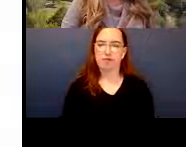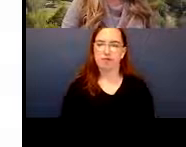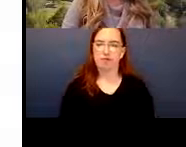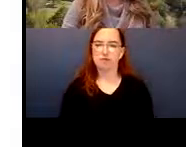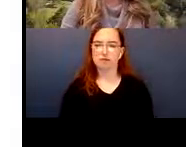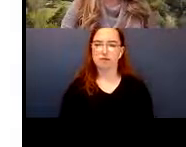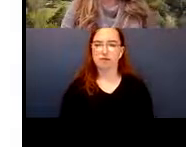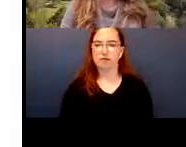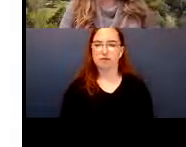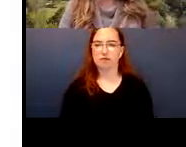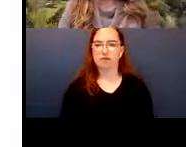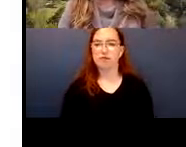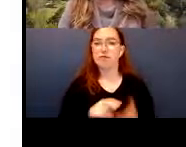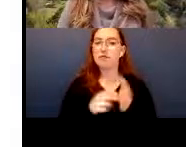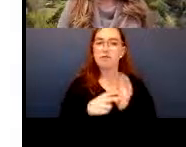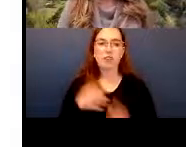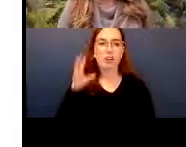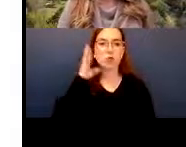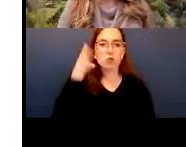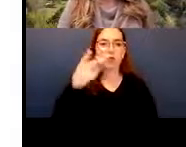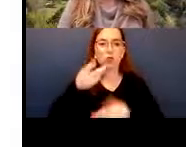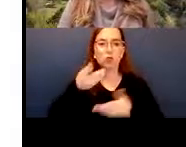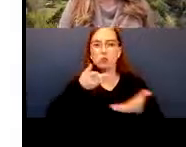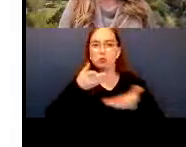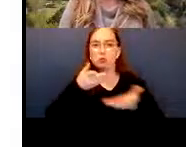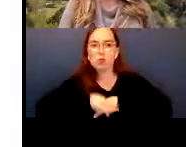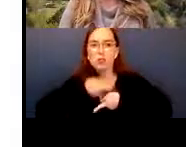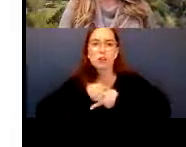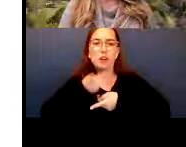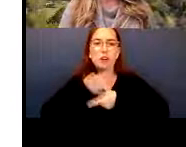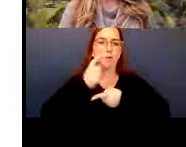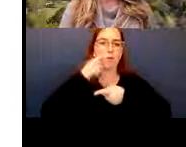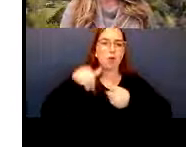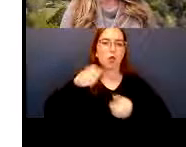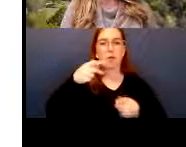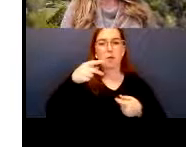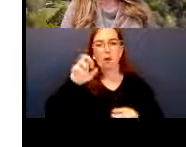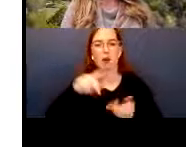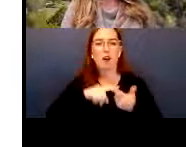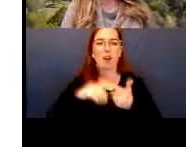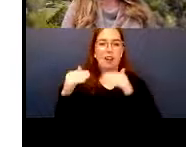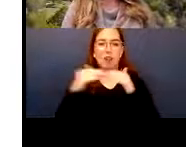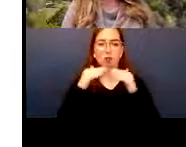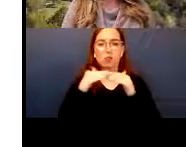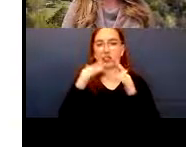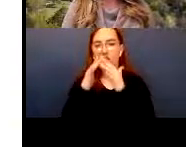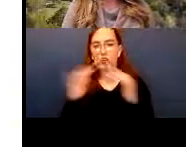We're looking at future stewardship of the park, equity, diversity, and inclusion,